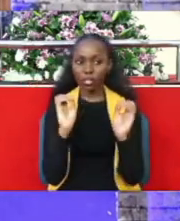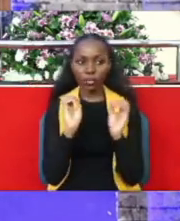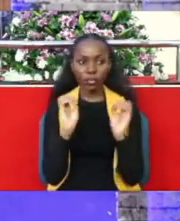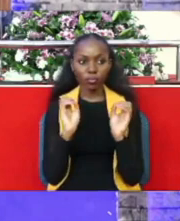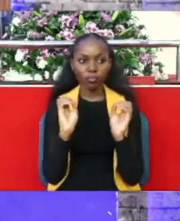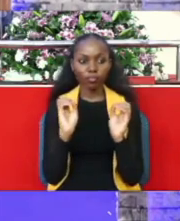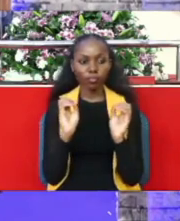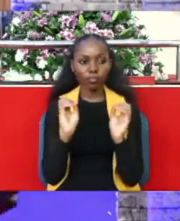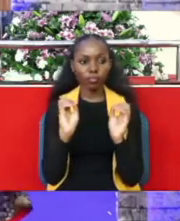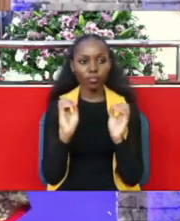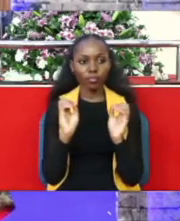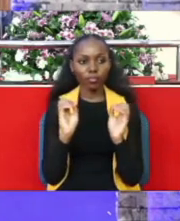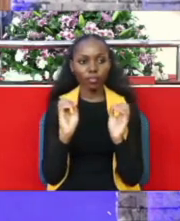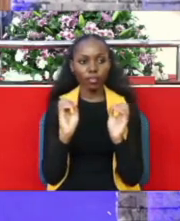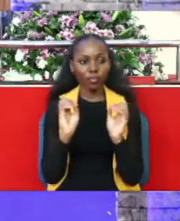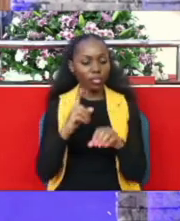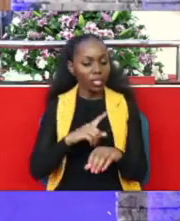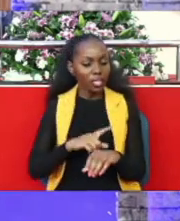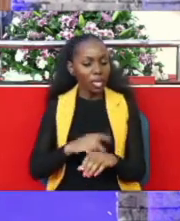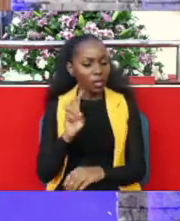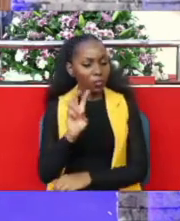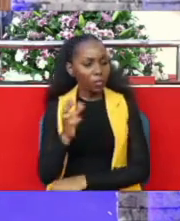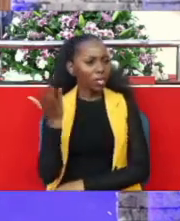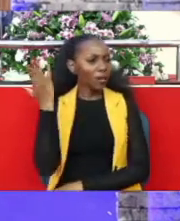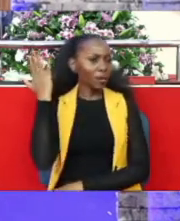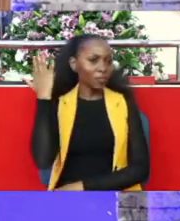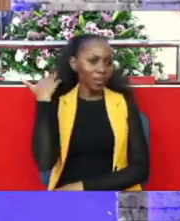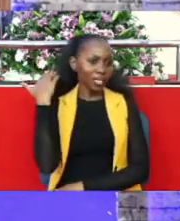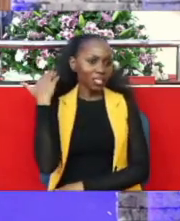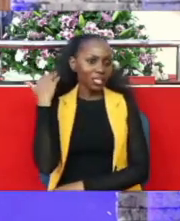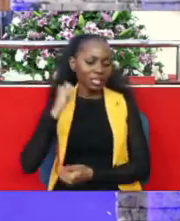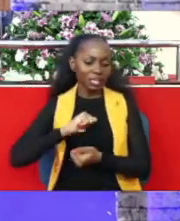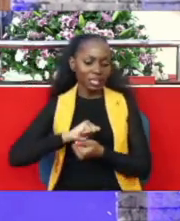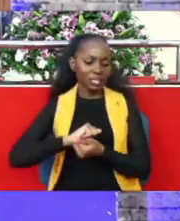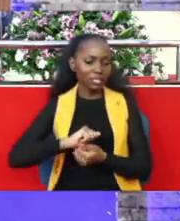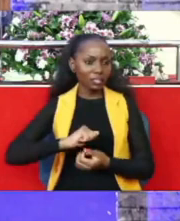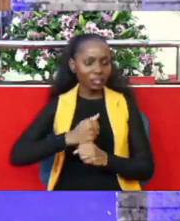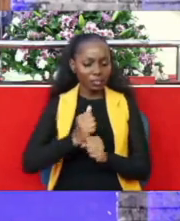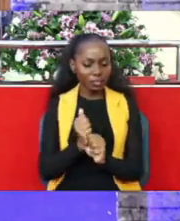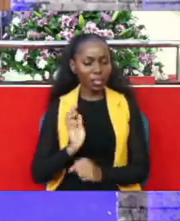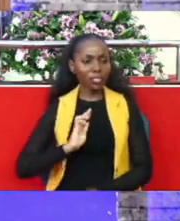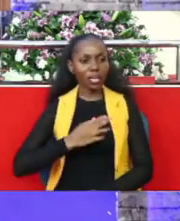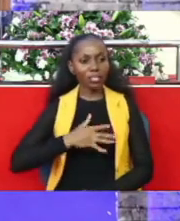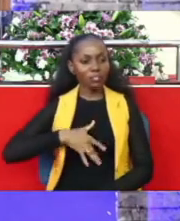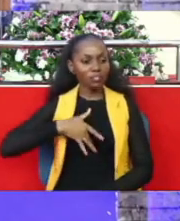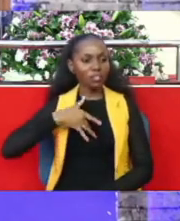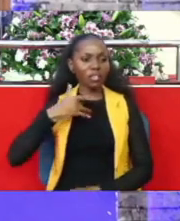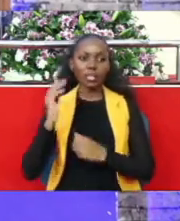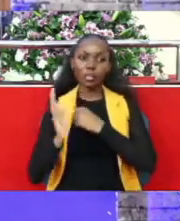if we look at our background, then at times it will make us feel very down. Tukifikiria asili zetu